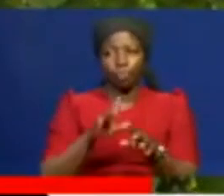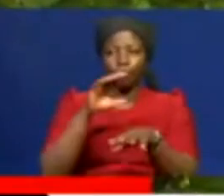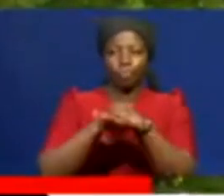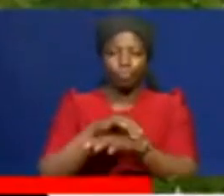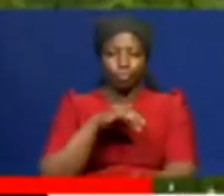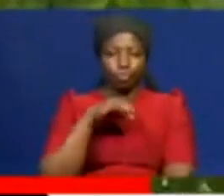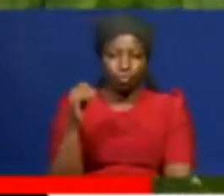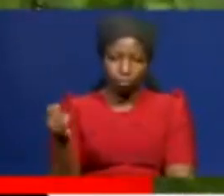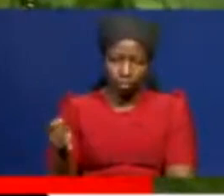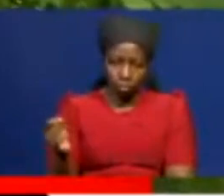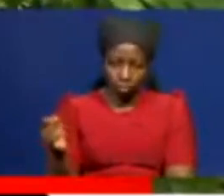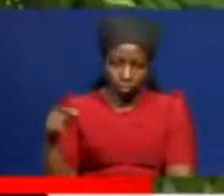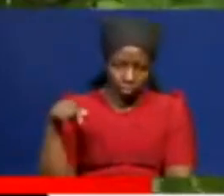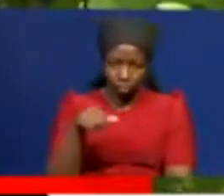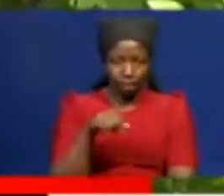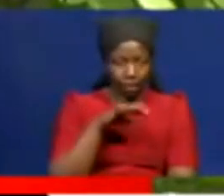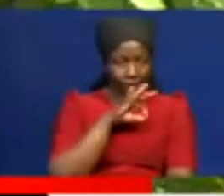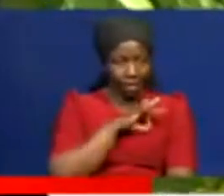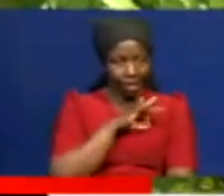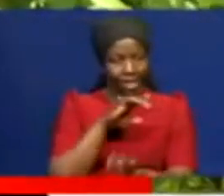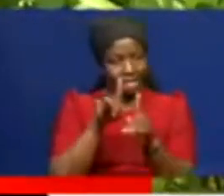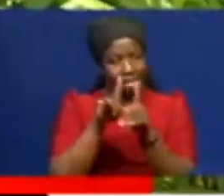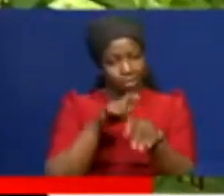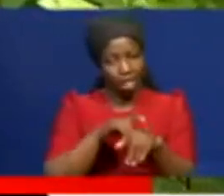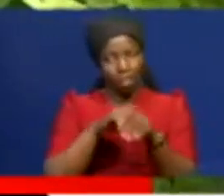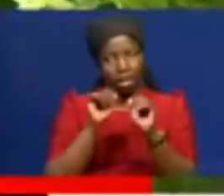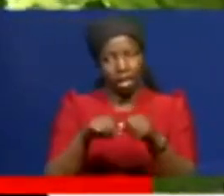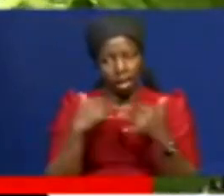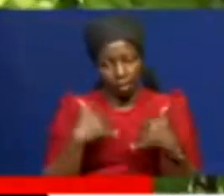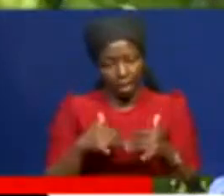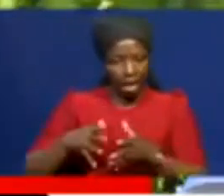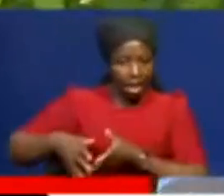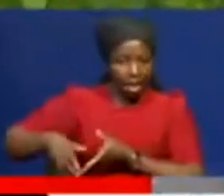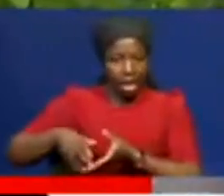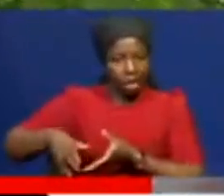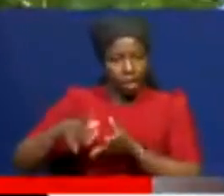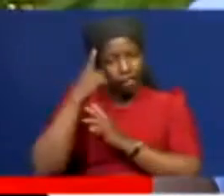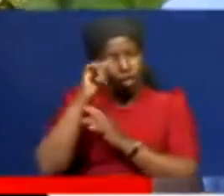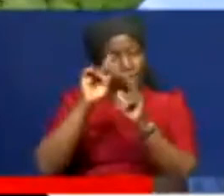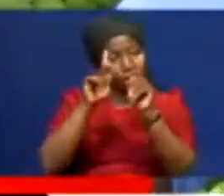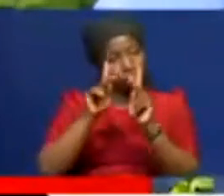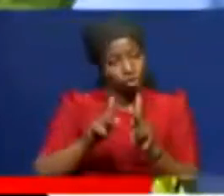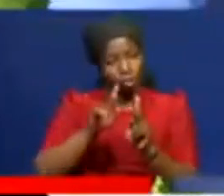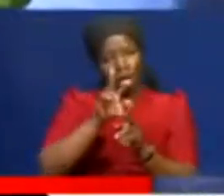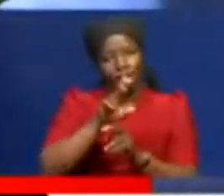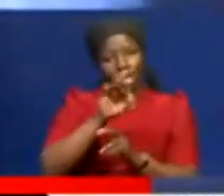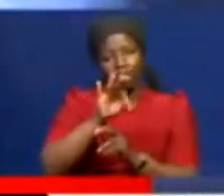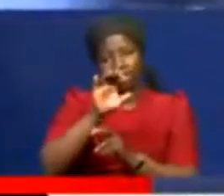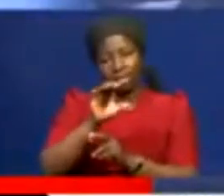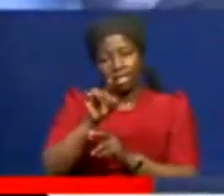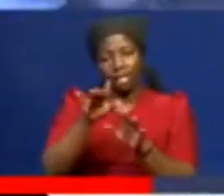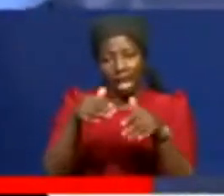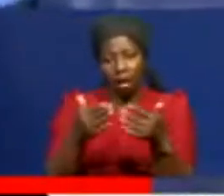salary. But in regards, they have a condition now to play rugby for Kisumu FC. Okay. So that is the way we can, really be able to